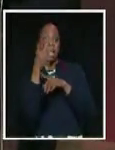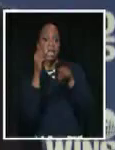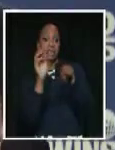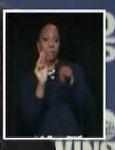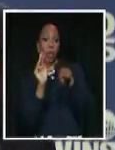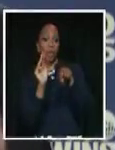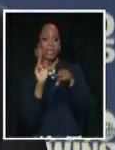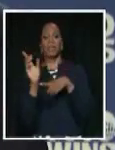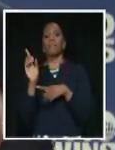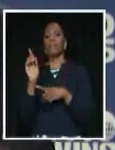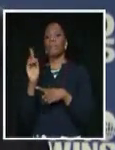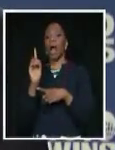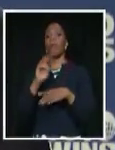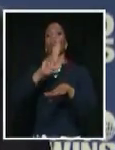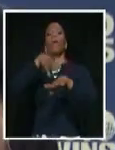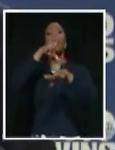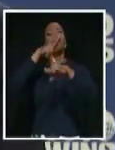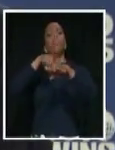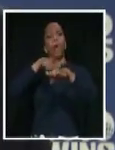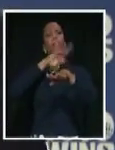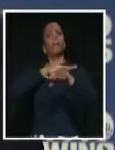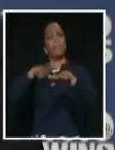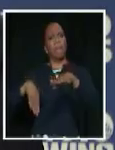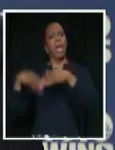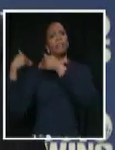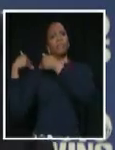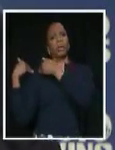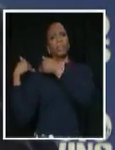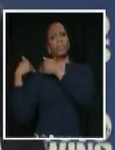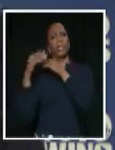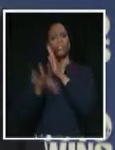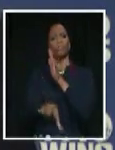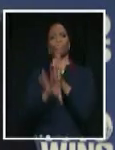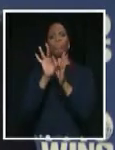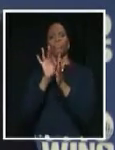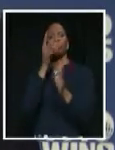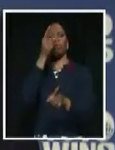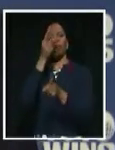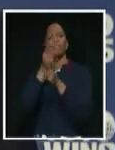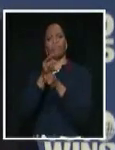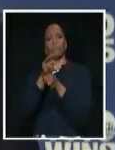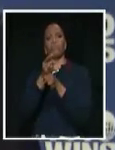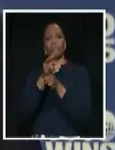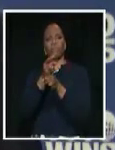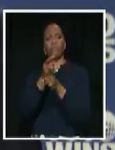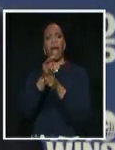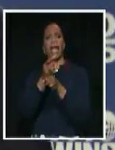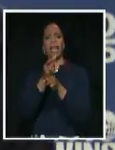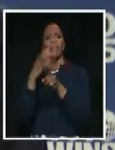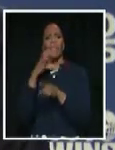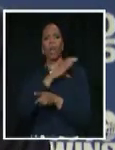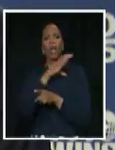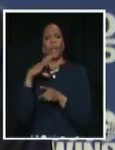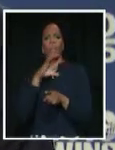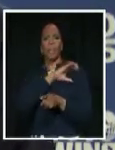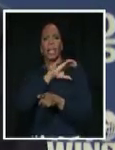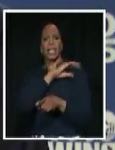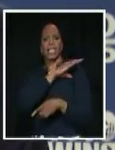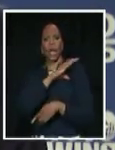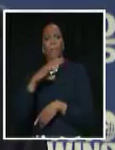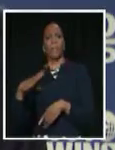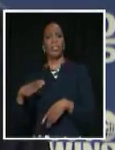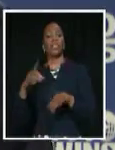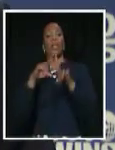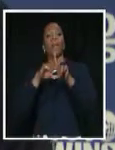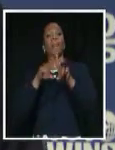Of course, it is the mayor's job to choose the right police commissioner and then to lead and manage that police commissioner. But an